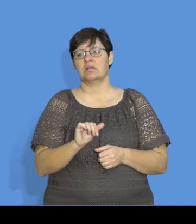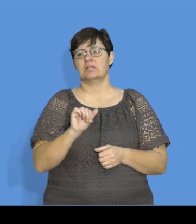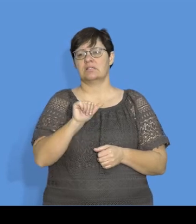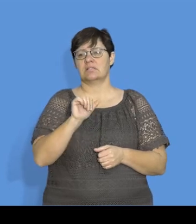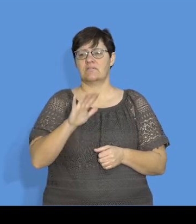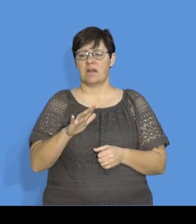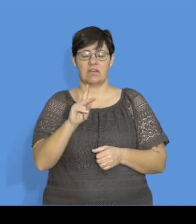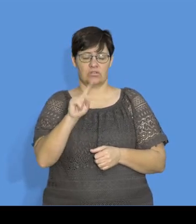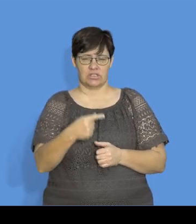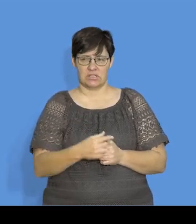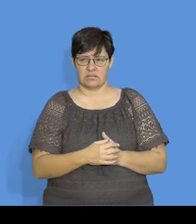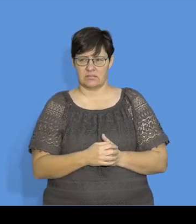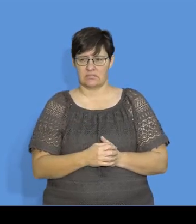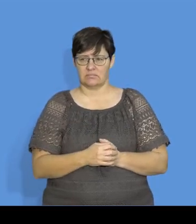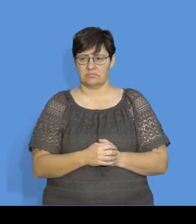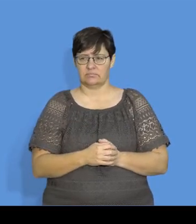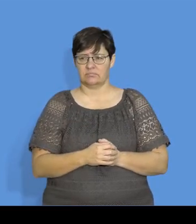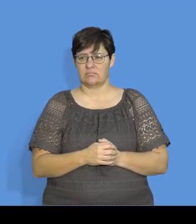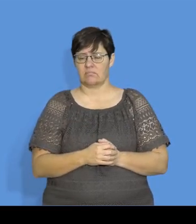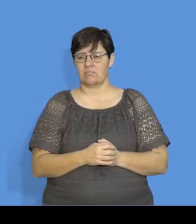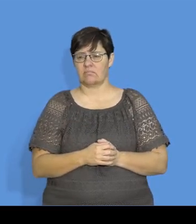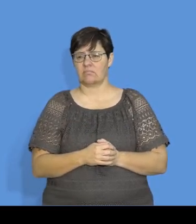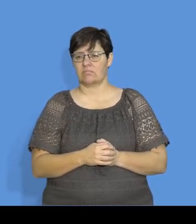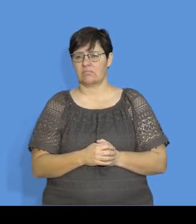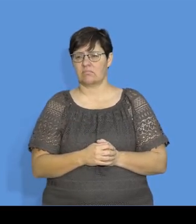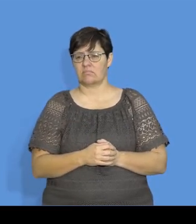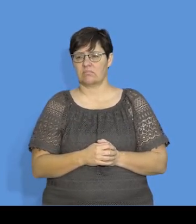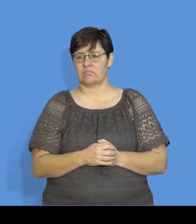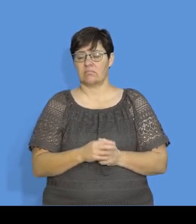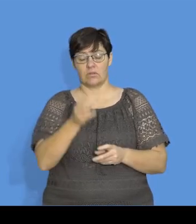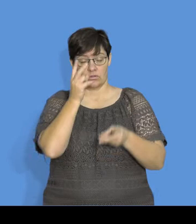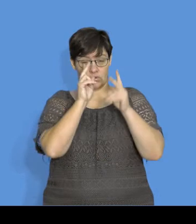kilograms. And shoe size was